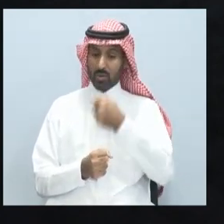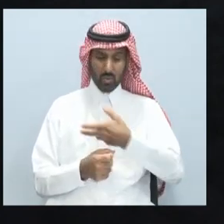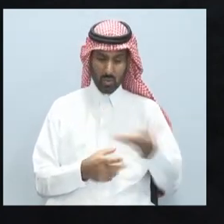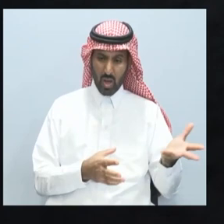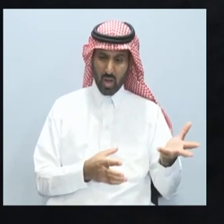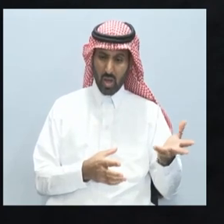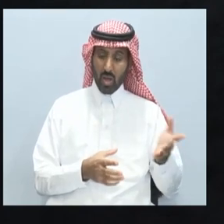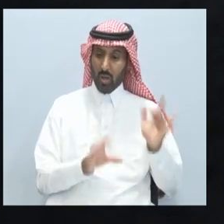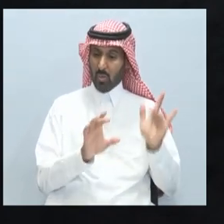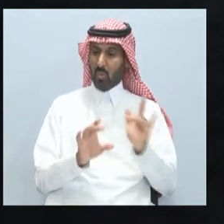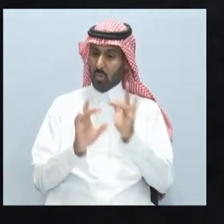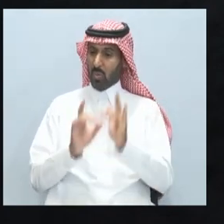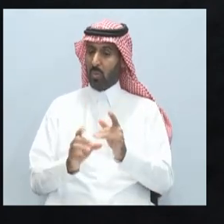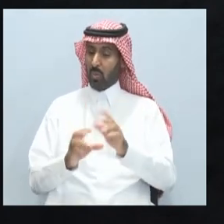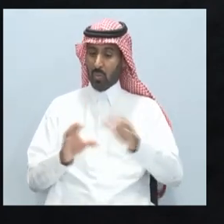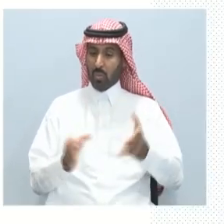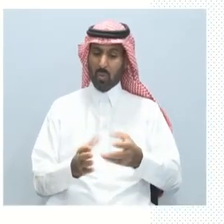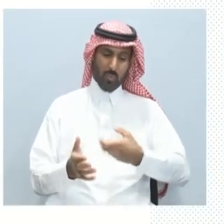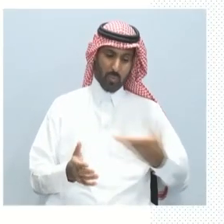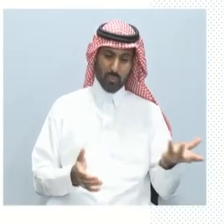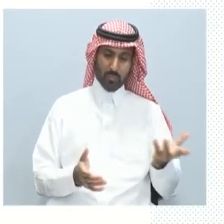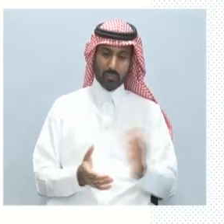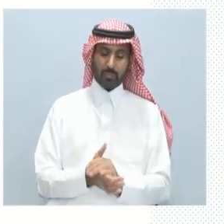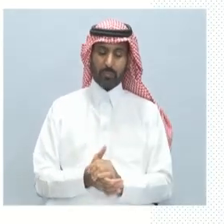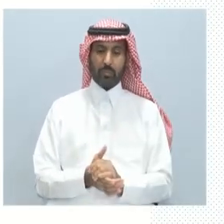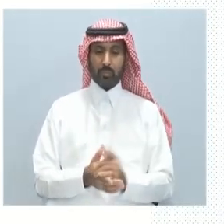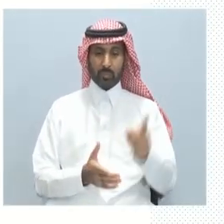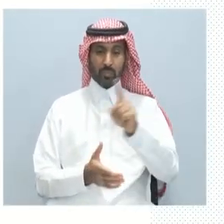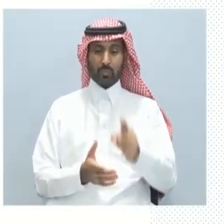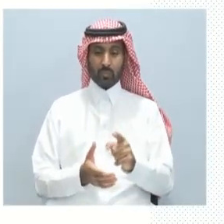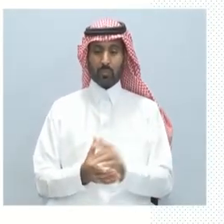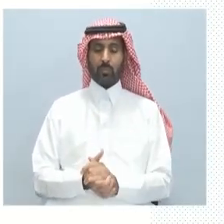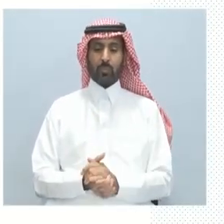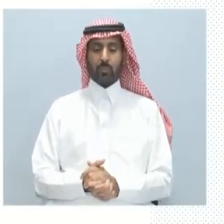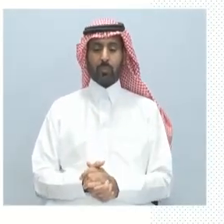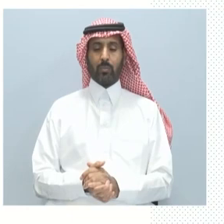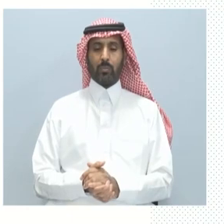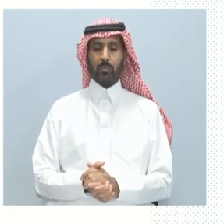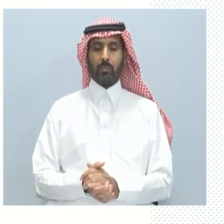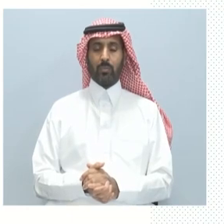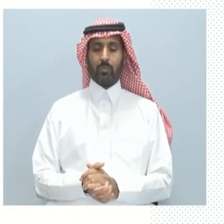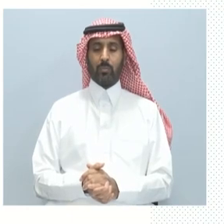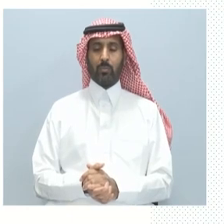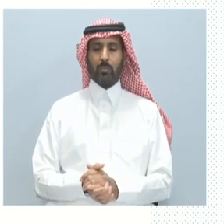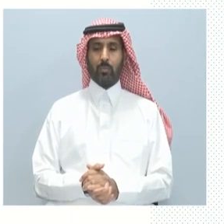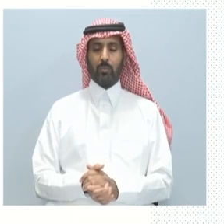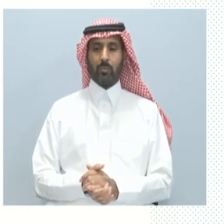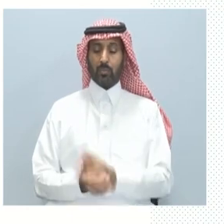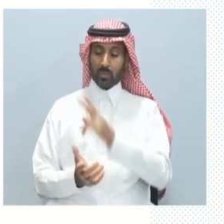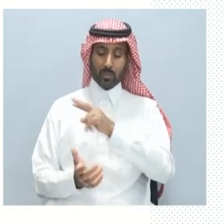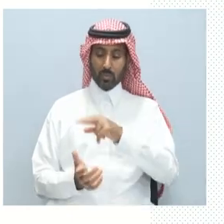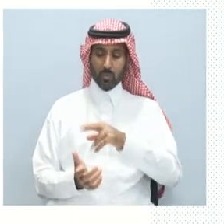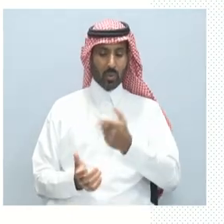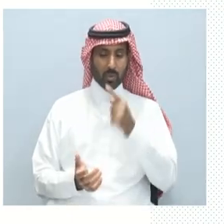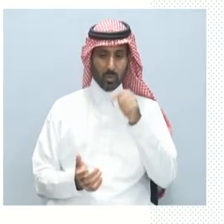Now, there are lots of things that we are going to note out together. We are going to see what we have here. Now, let's just check and see what